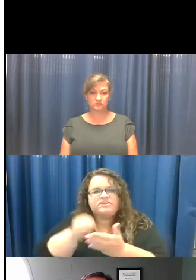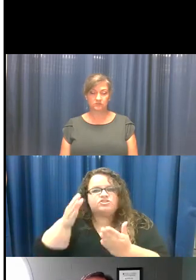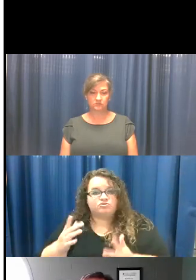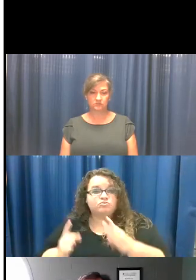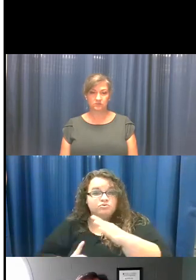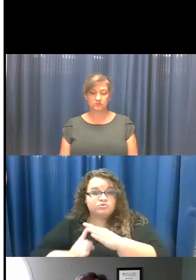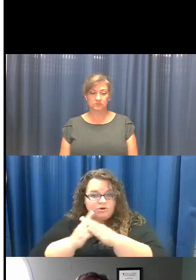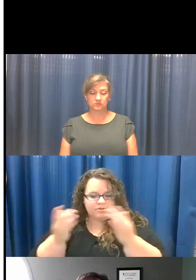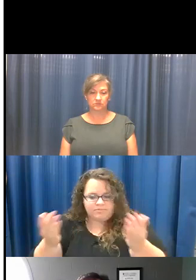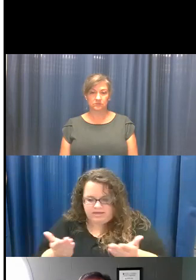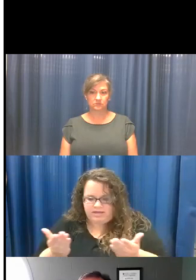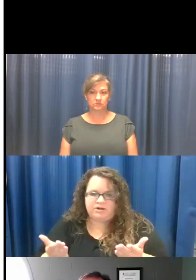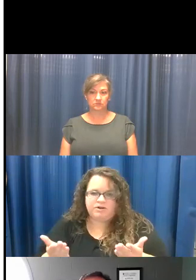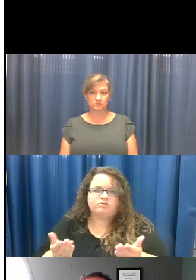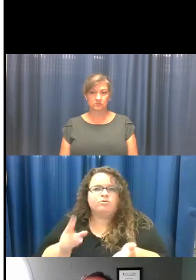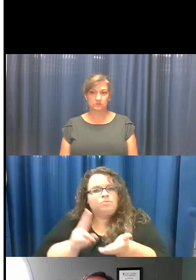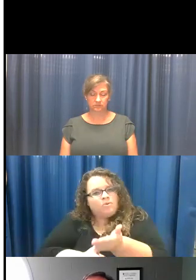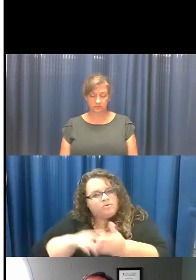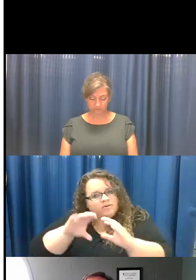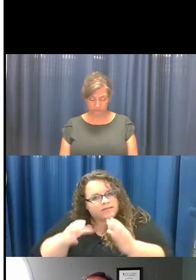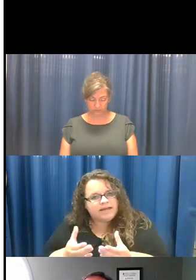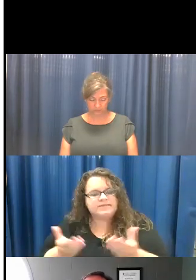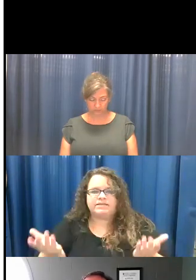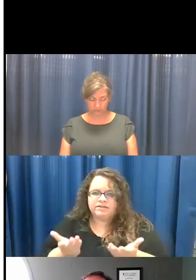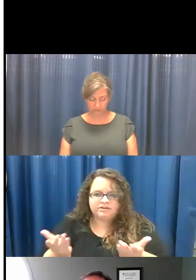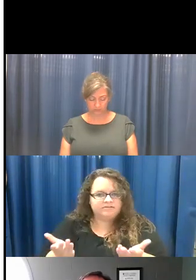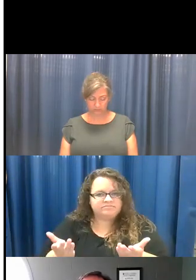a class, online, remote, on campus, doesn't matter,